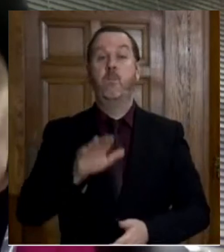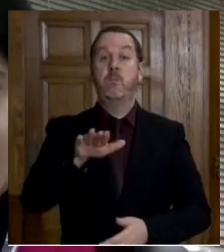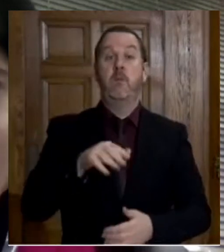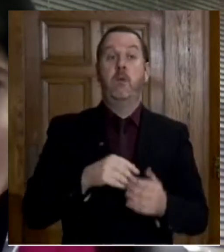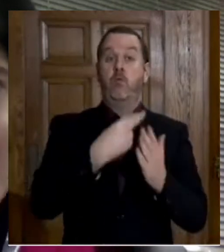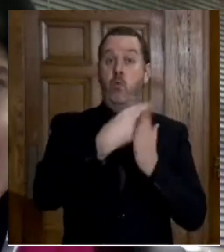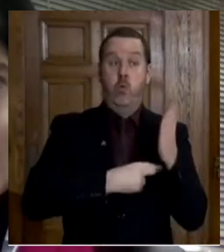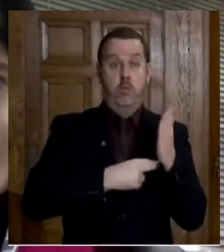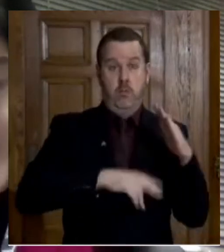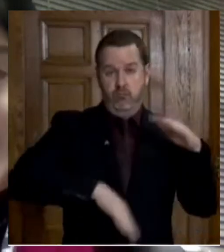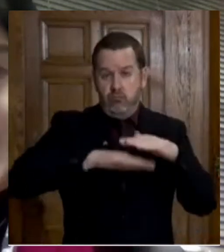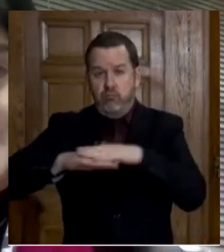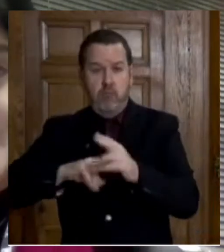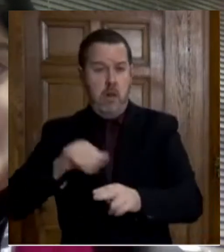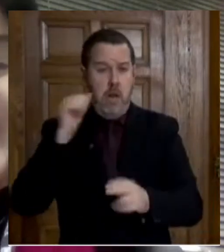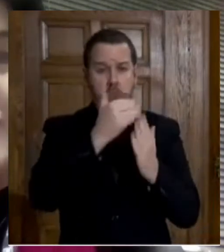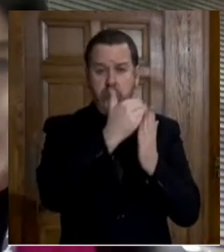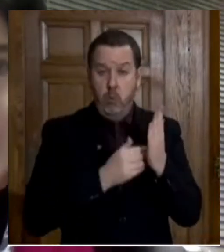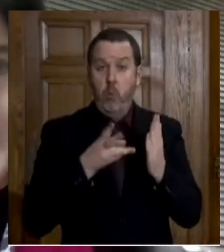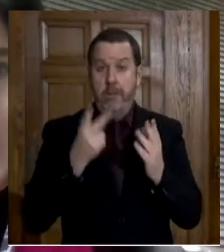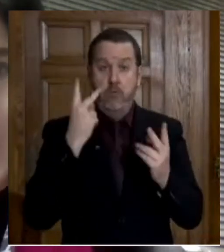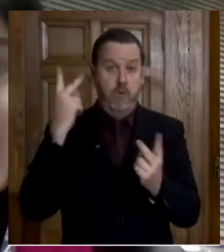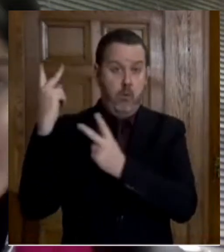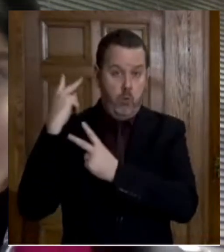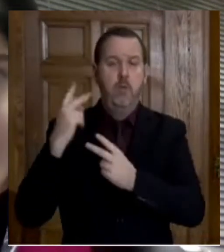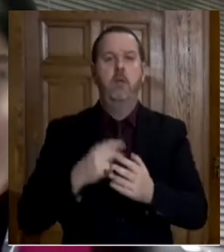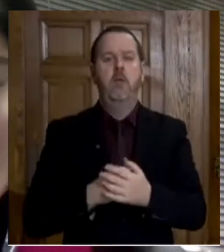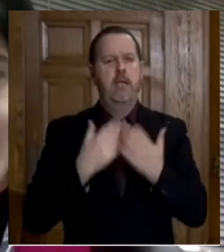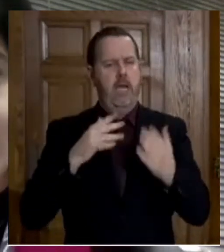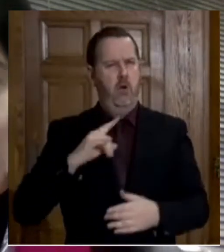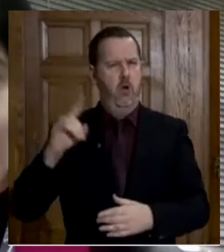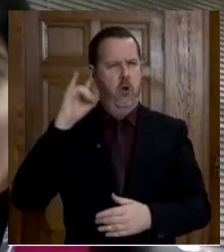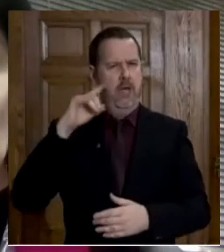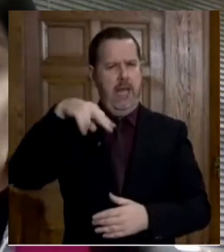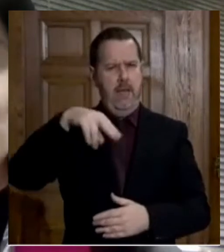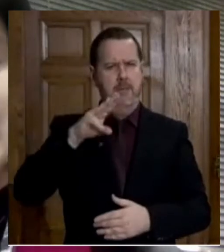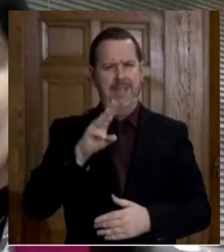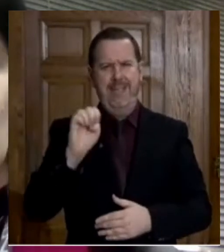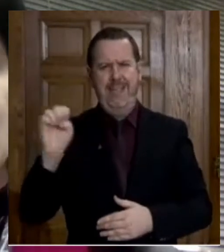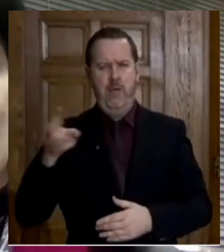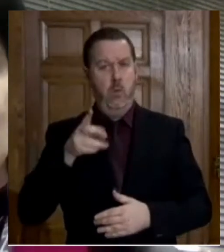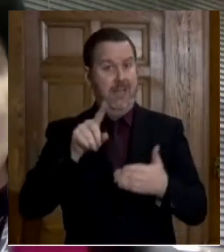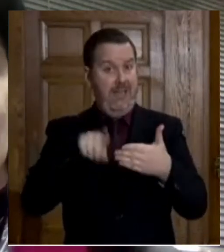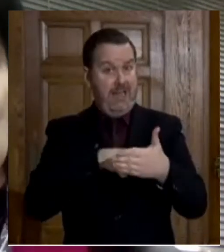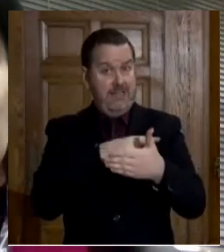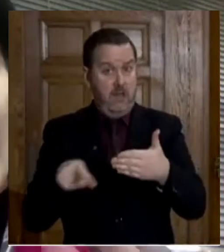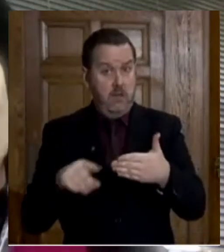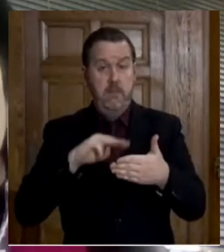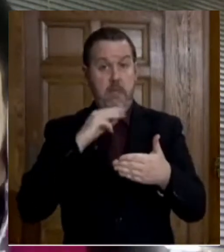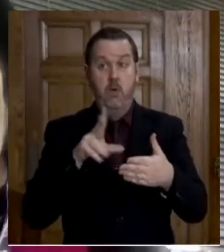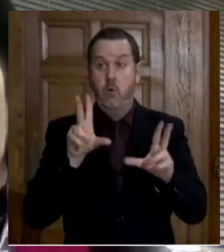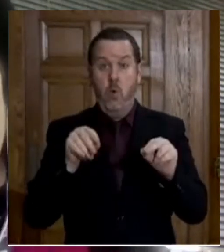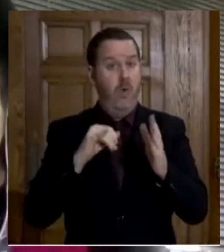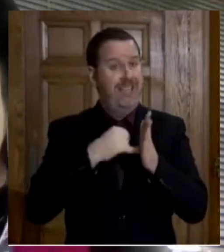next week. Today, we've just had the announcement that the AQE is being cancelled at the end of February. Now, there won't be an AQE exam this year